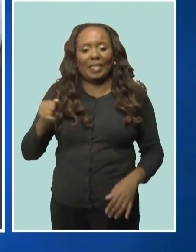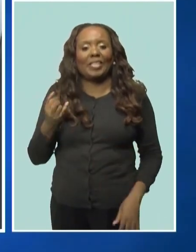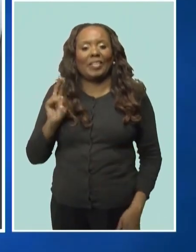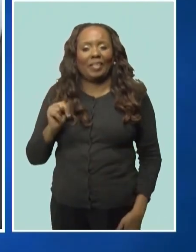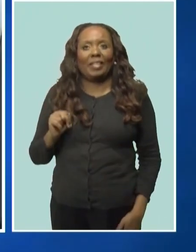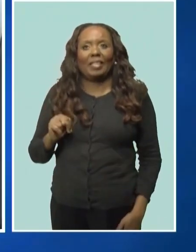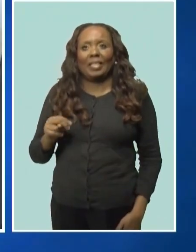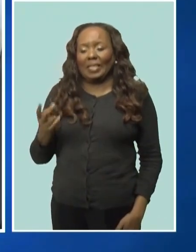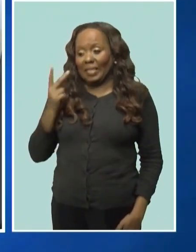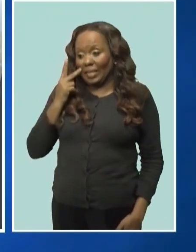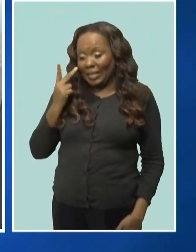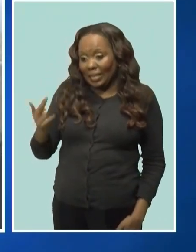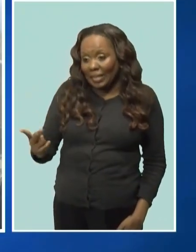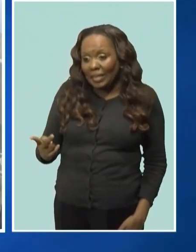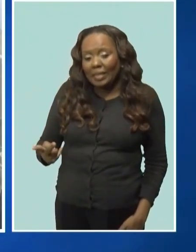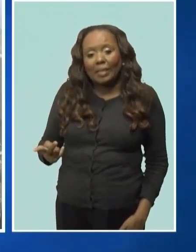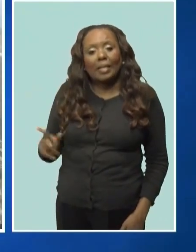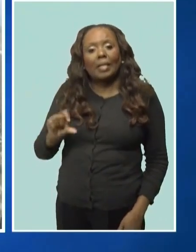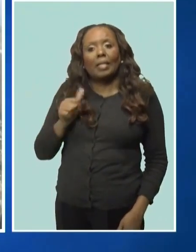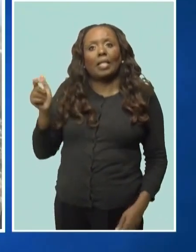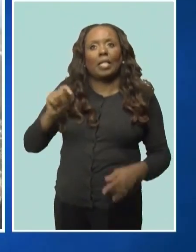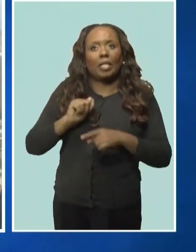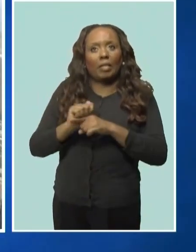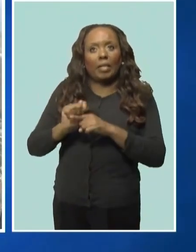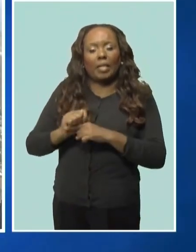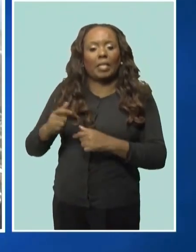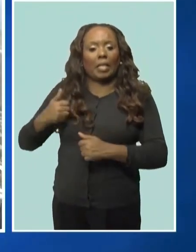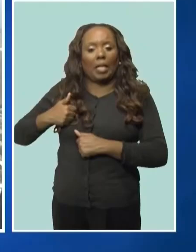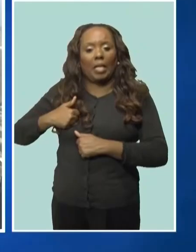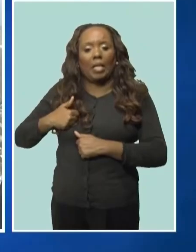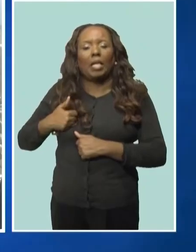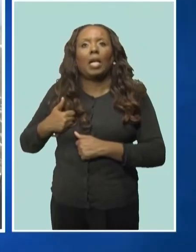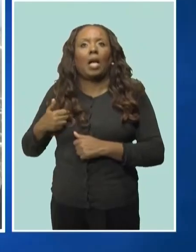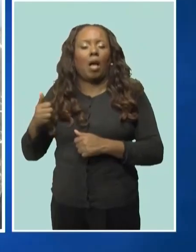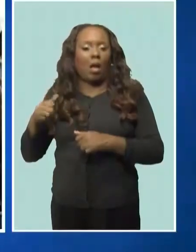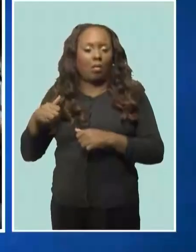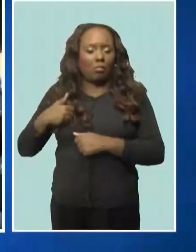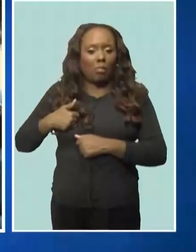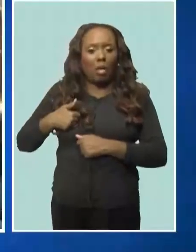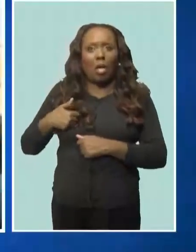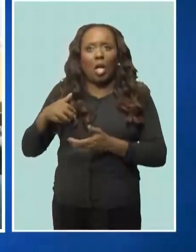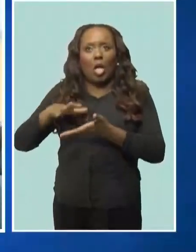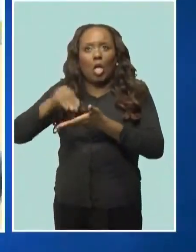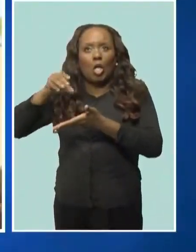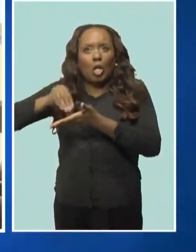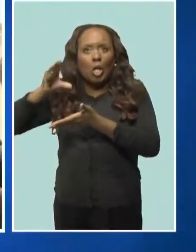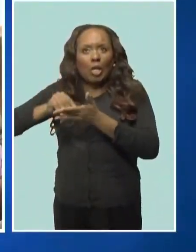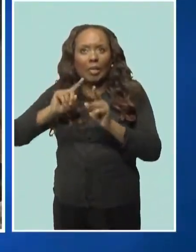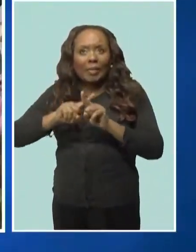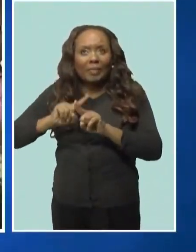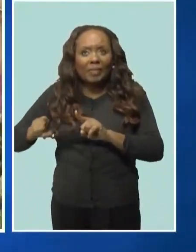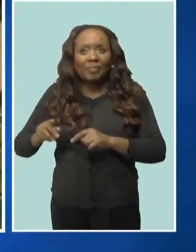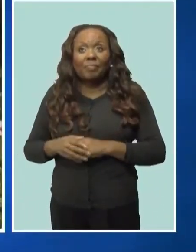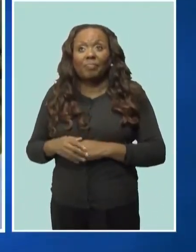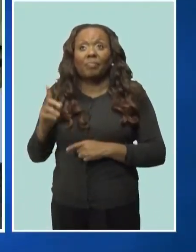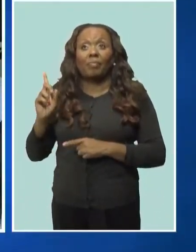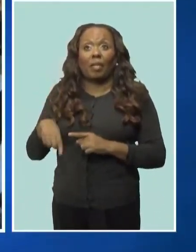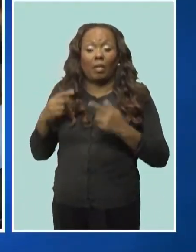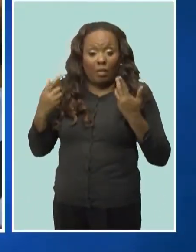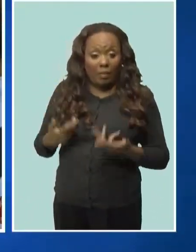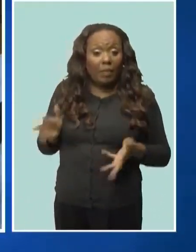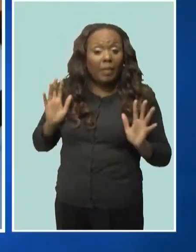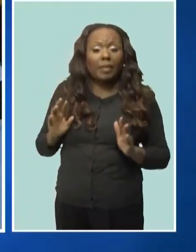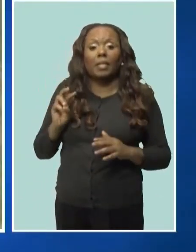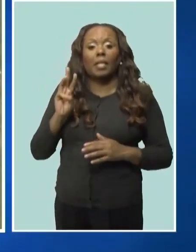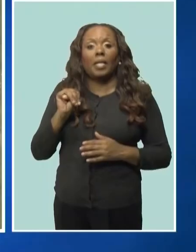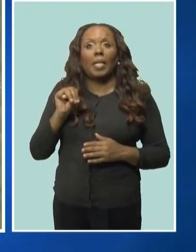a close-quarter combat operation where troops learned to work shoulder to shoulder. Following the operation, media